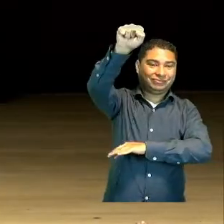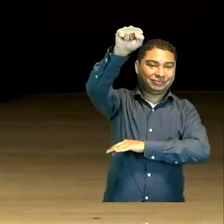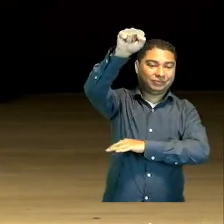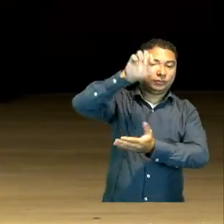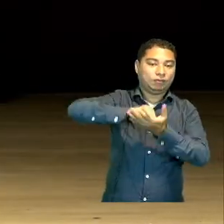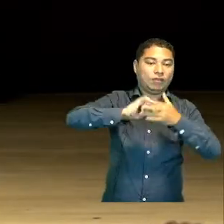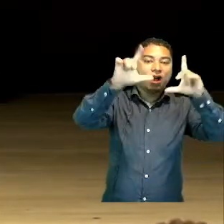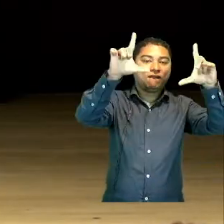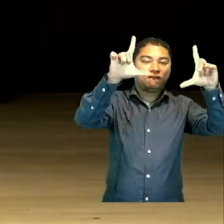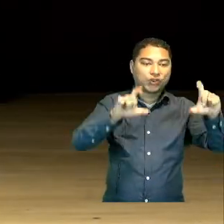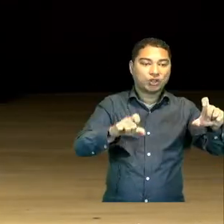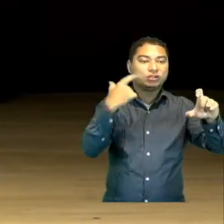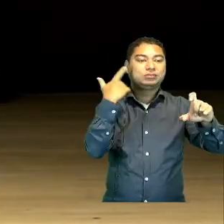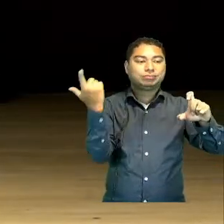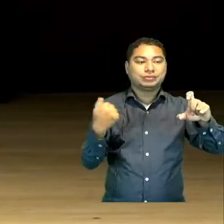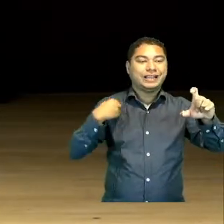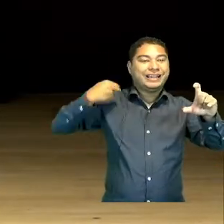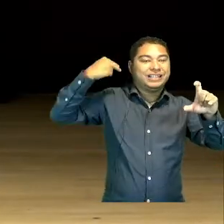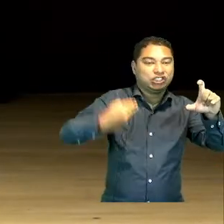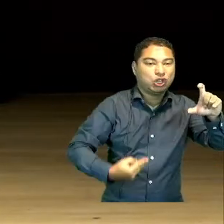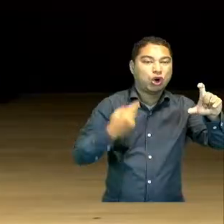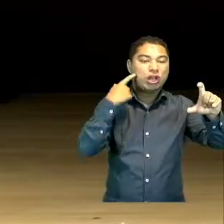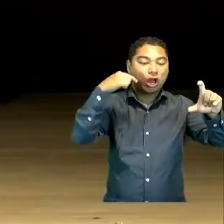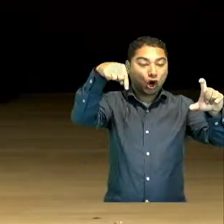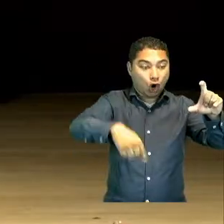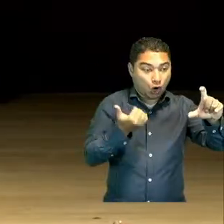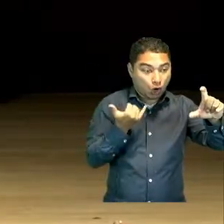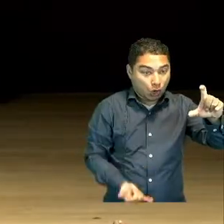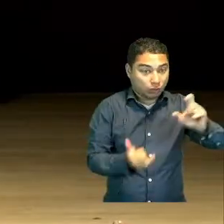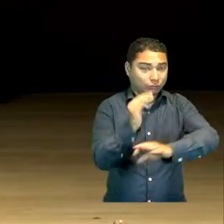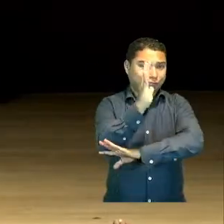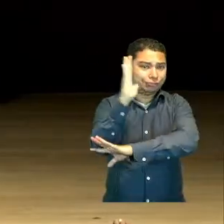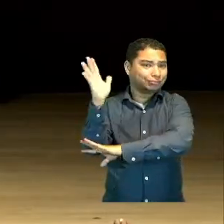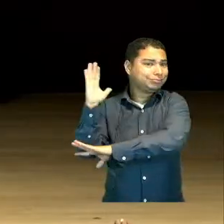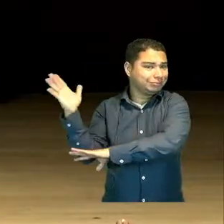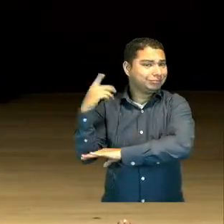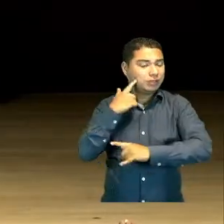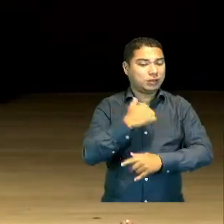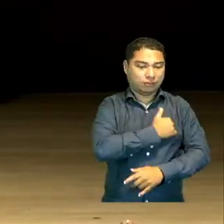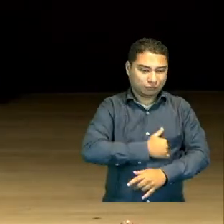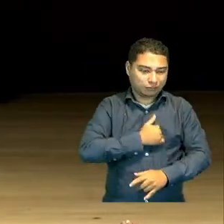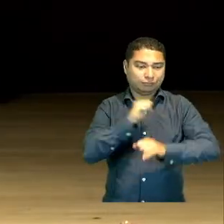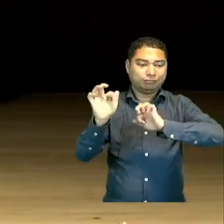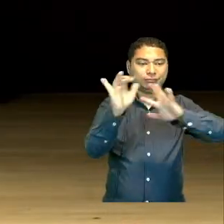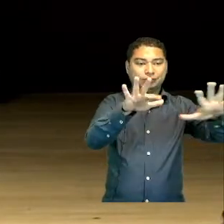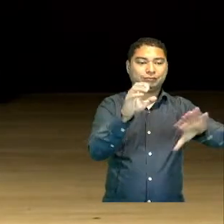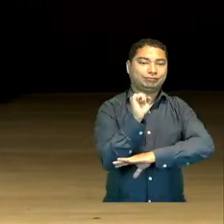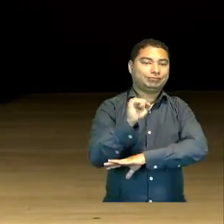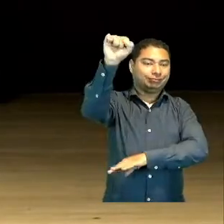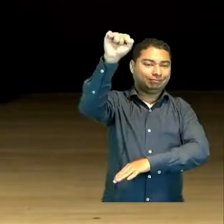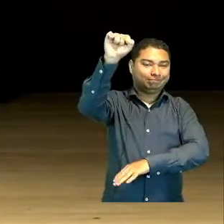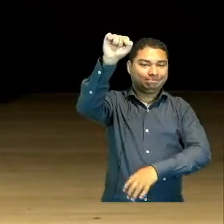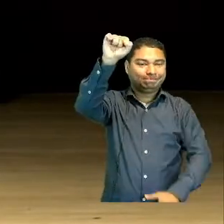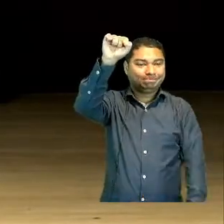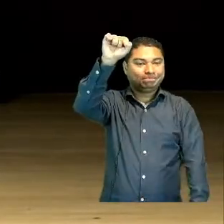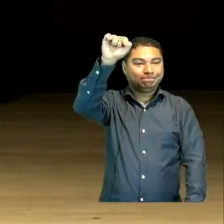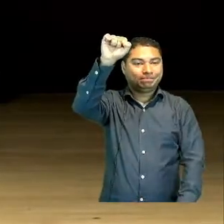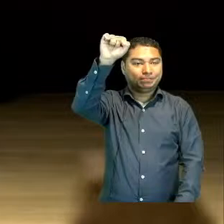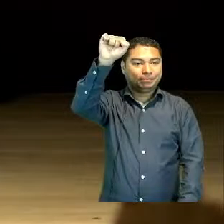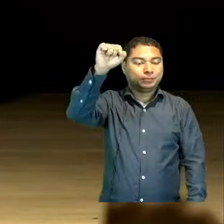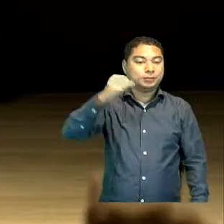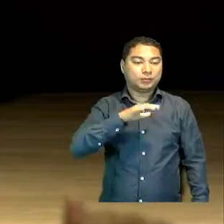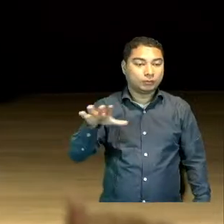up, everybody. This is another picture that will frame how historical this event has been for us.